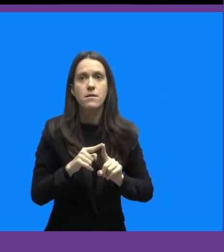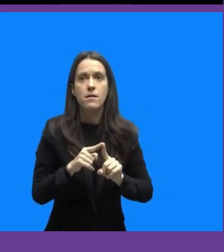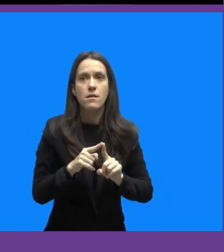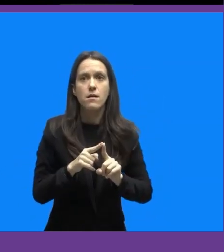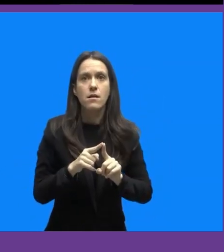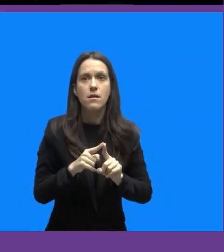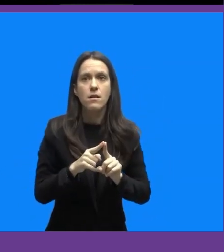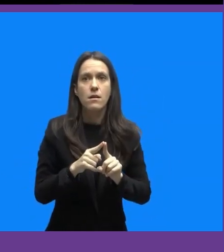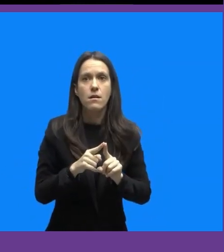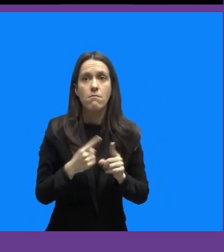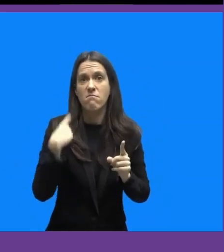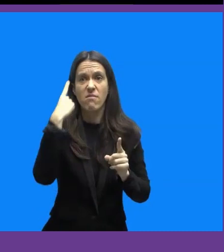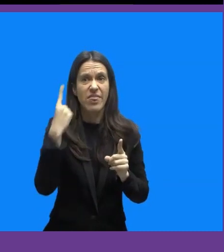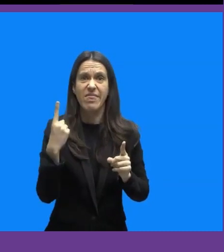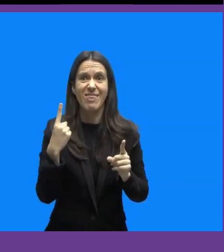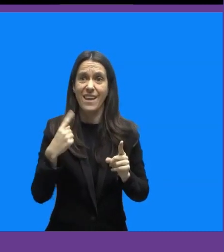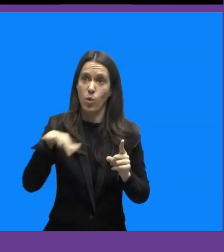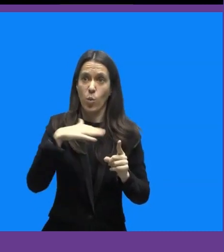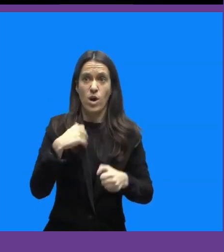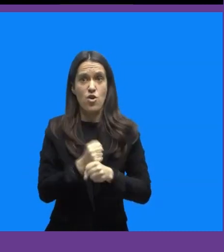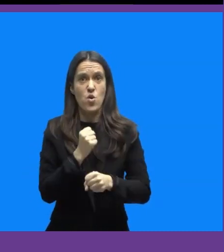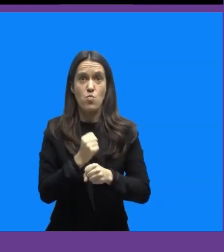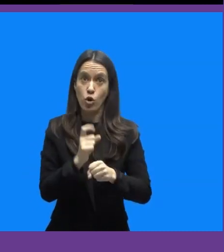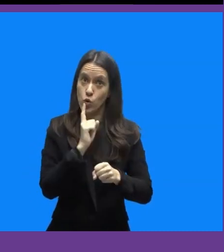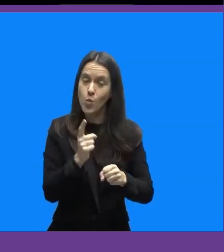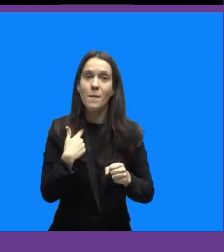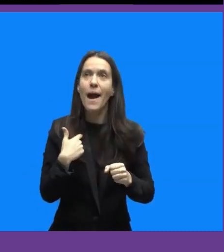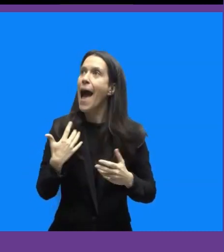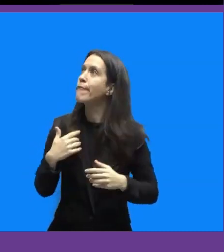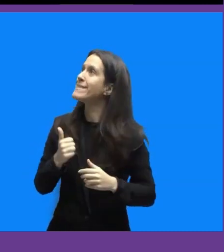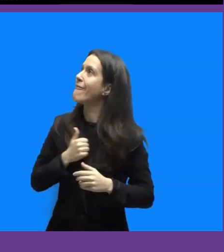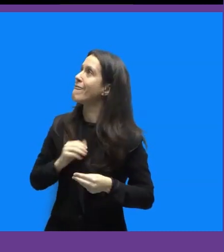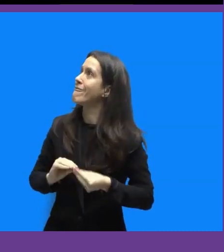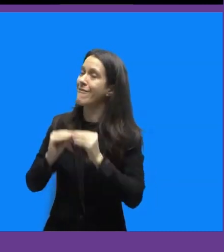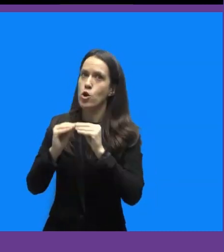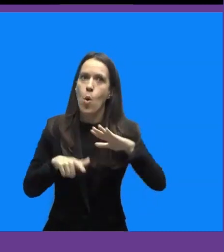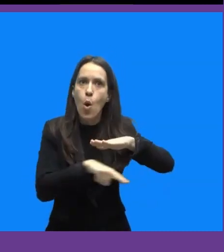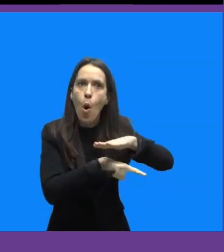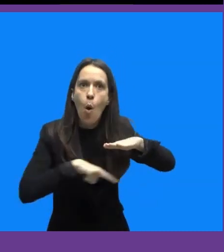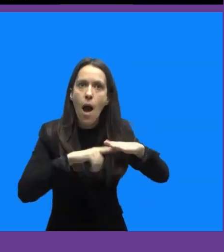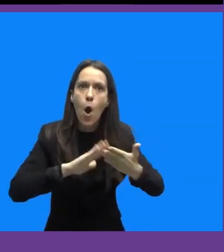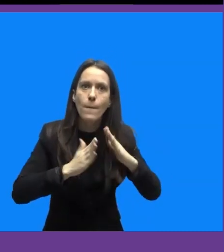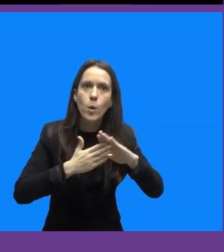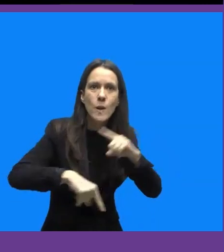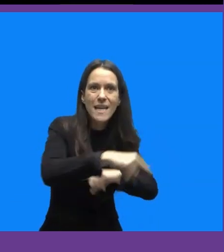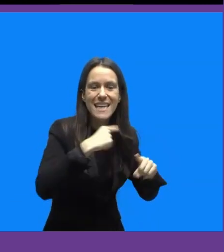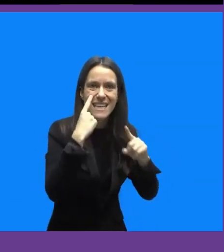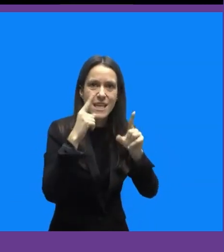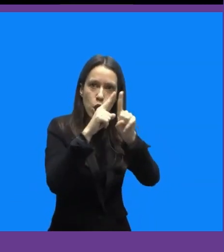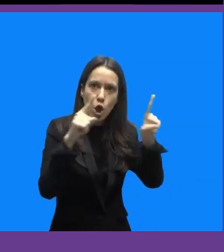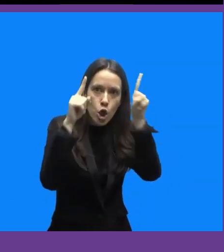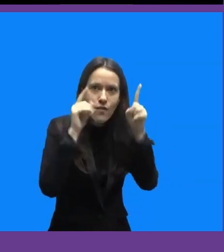what we see critical in our work is involving the local community. And we're beginning to see universities remove